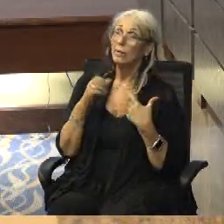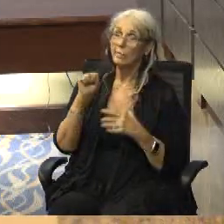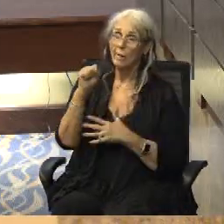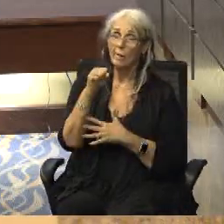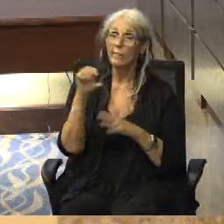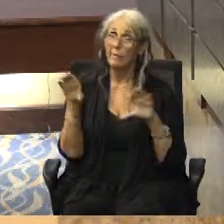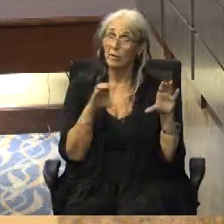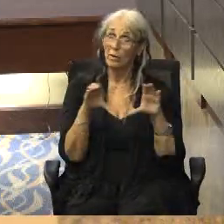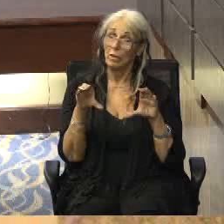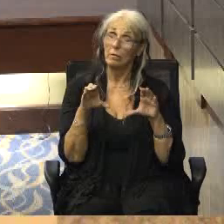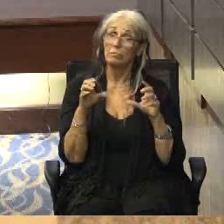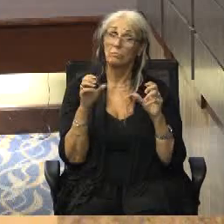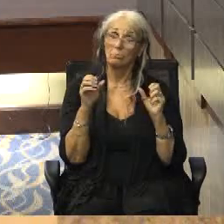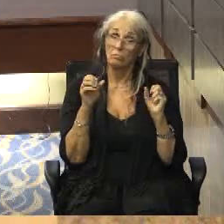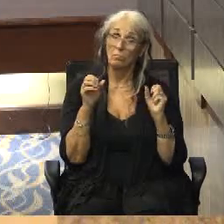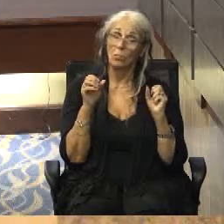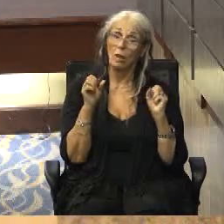whole